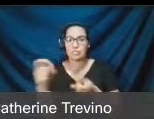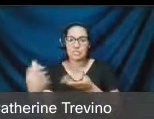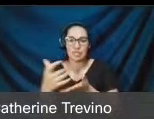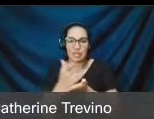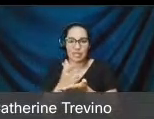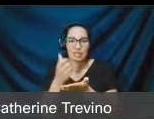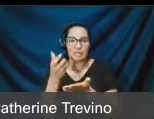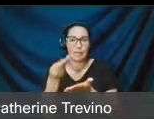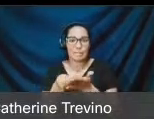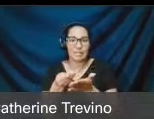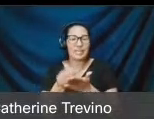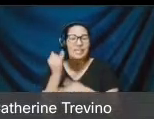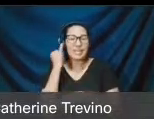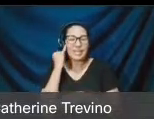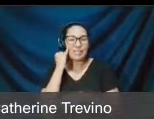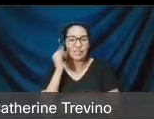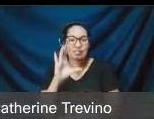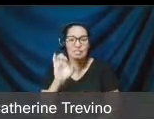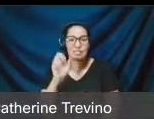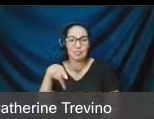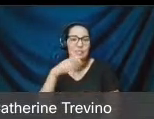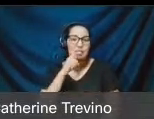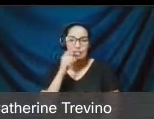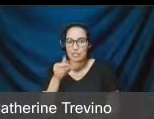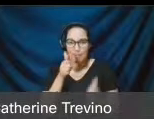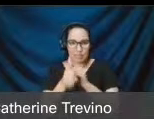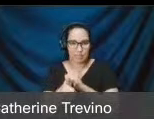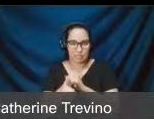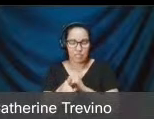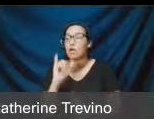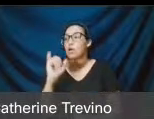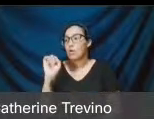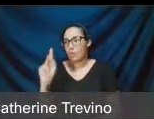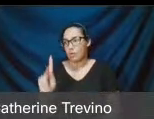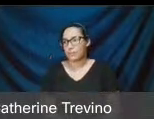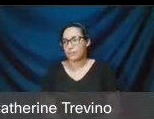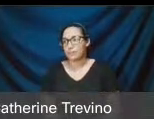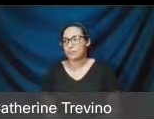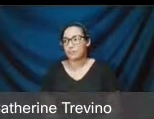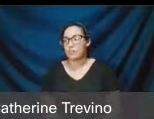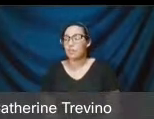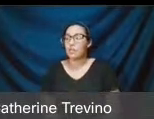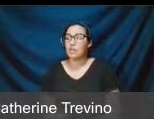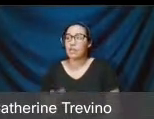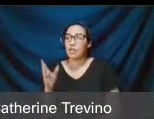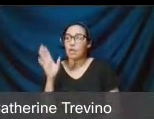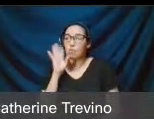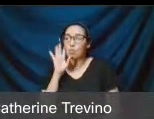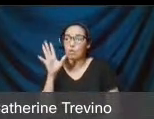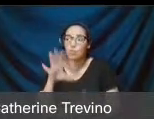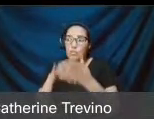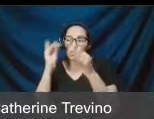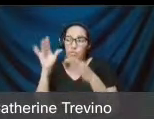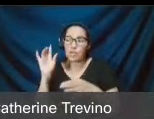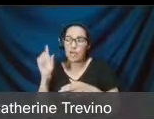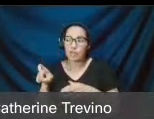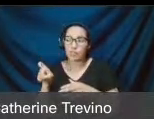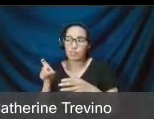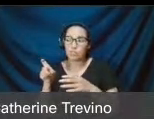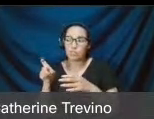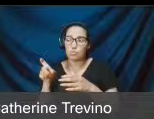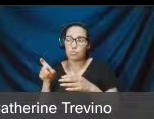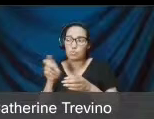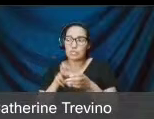if CEP does not pass. Okay. And would the student have to get down, or the parent would be